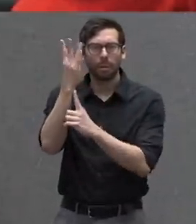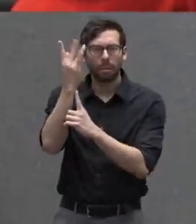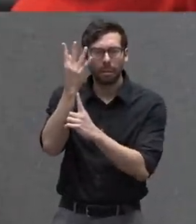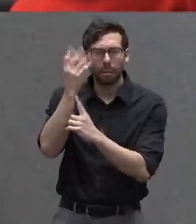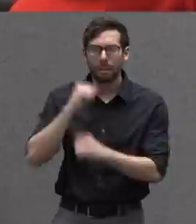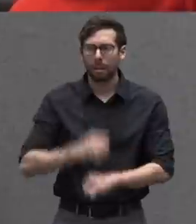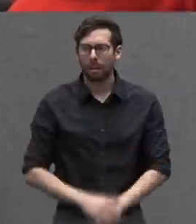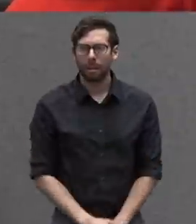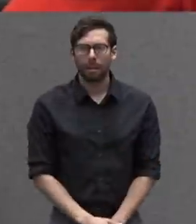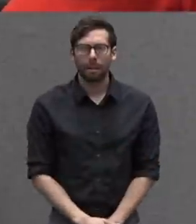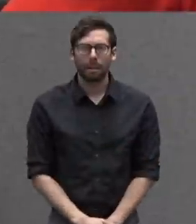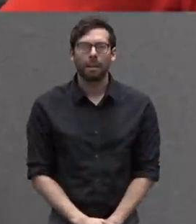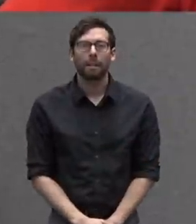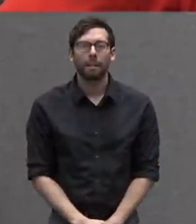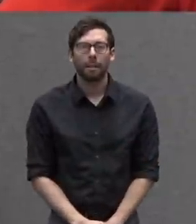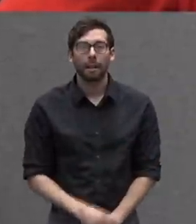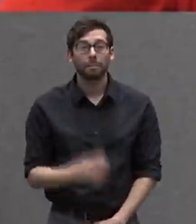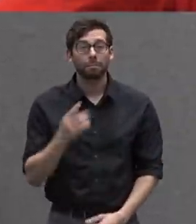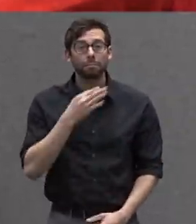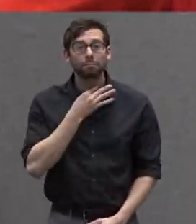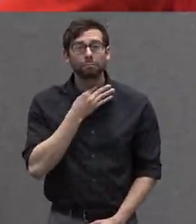Wait.